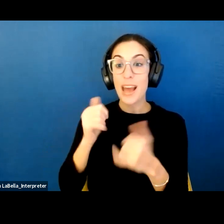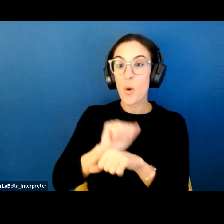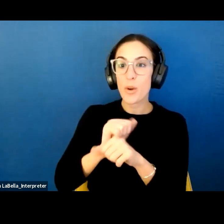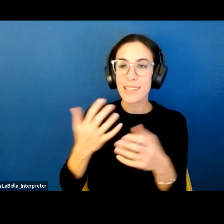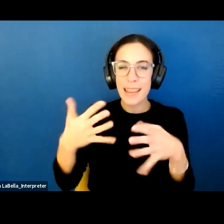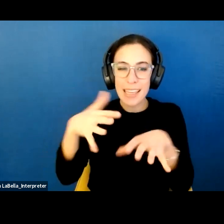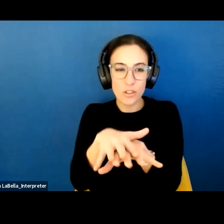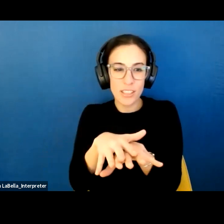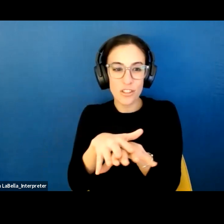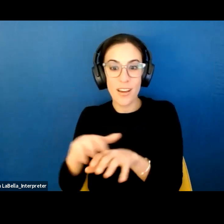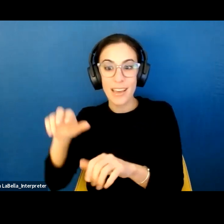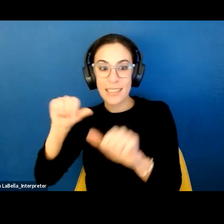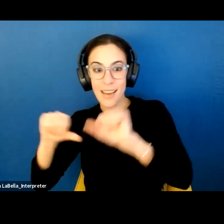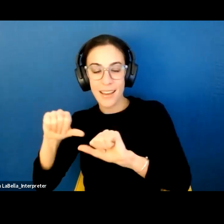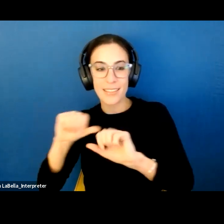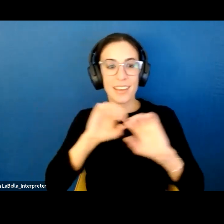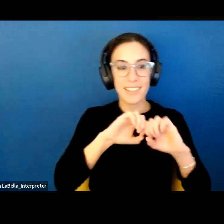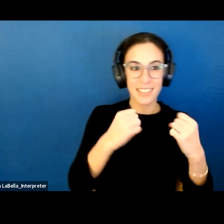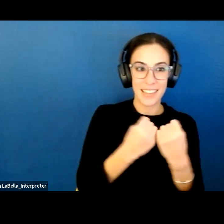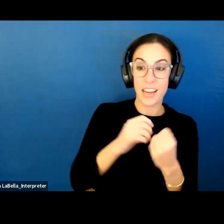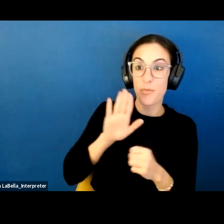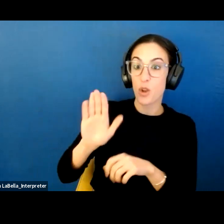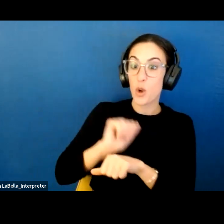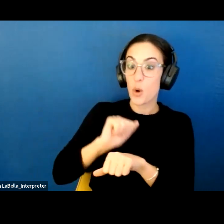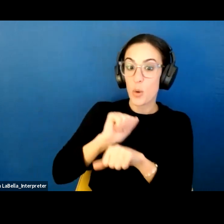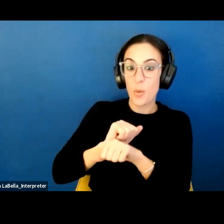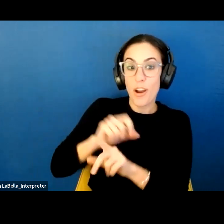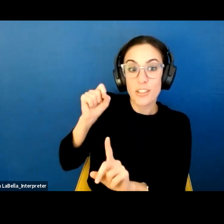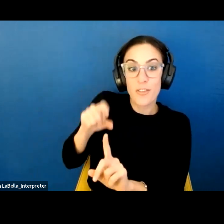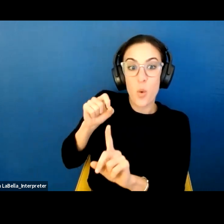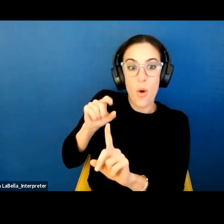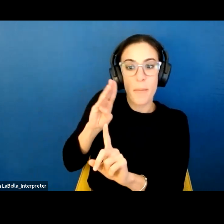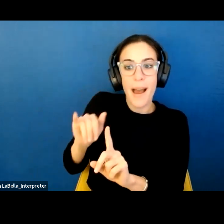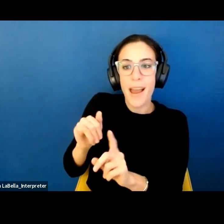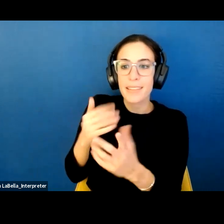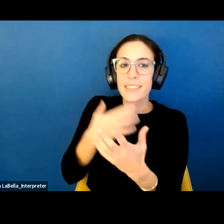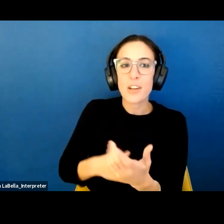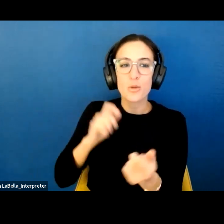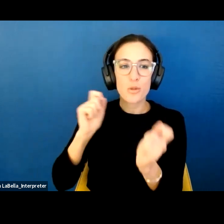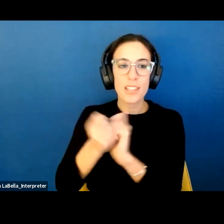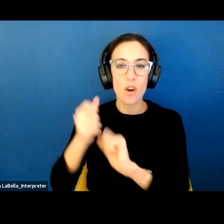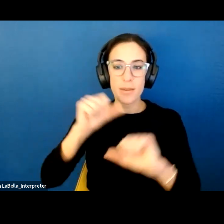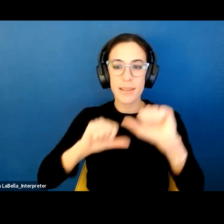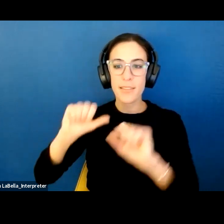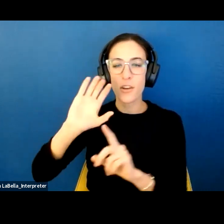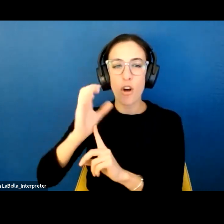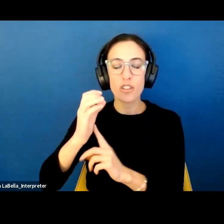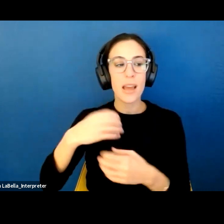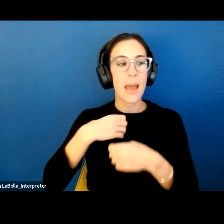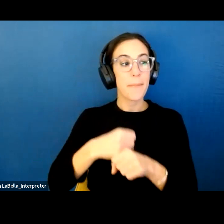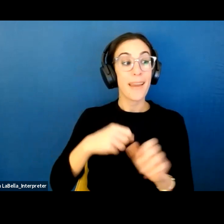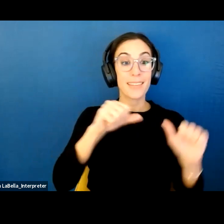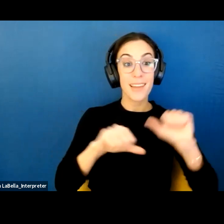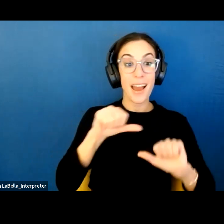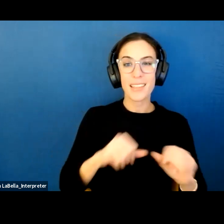of science and society. Her work is fueled by a desire to transform scientific culture and make science more representative